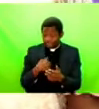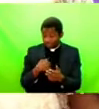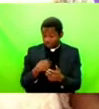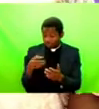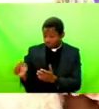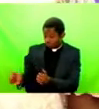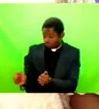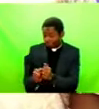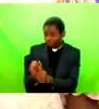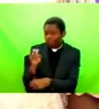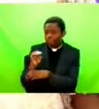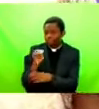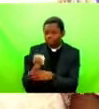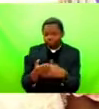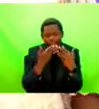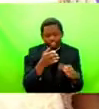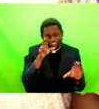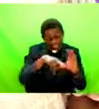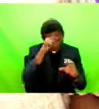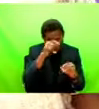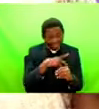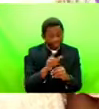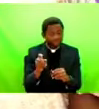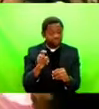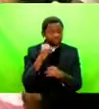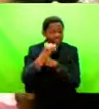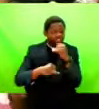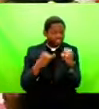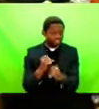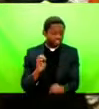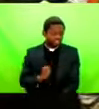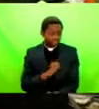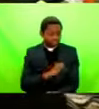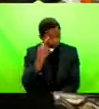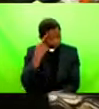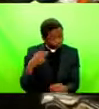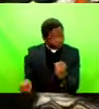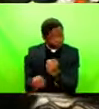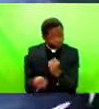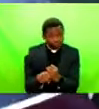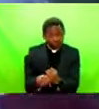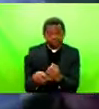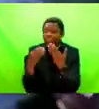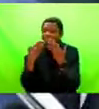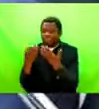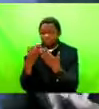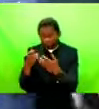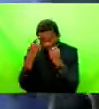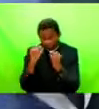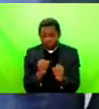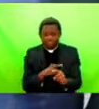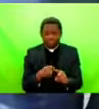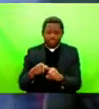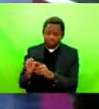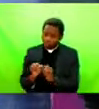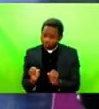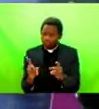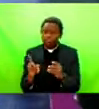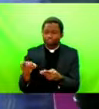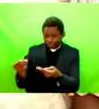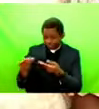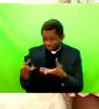you and the international executives for your support. Thanks, my brother, for the numerous opportunities you opened to me and